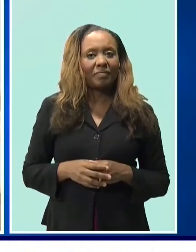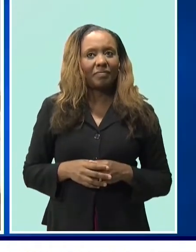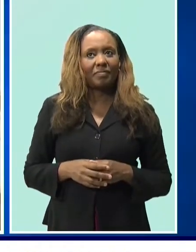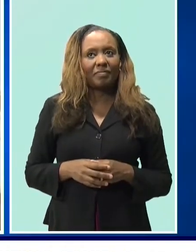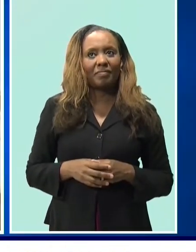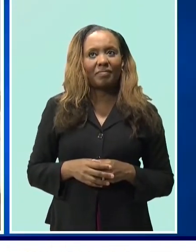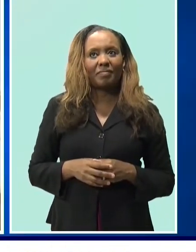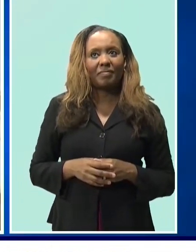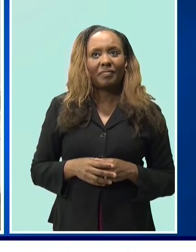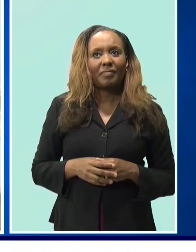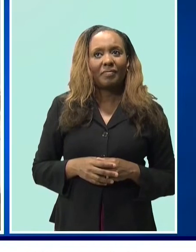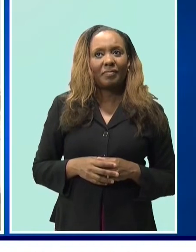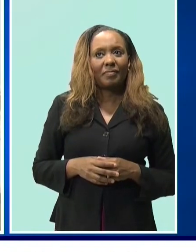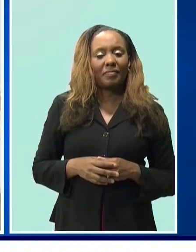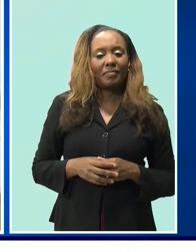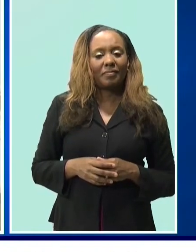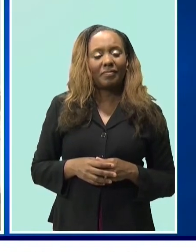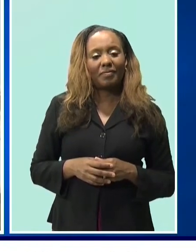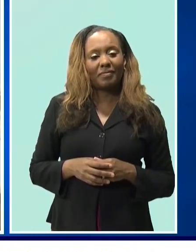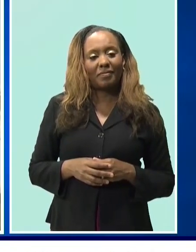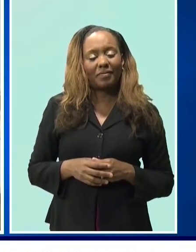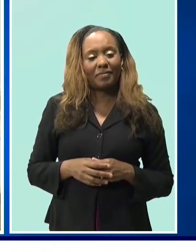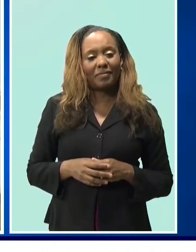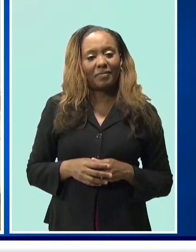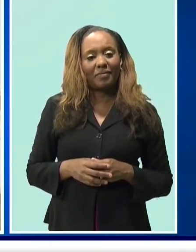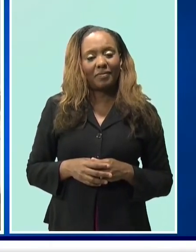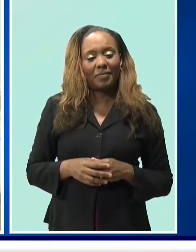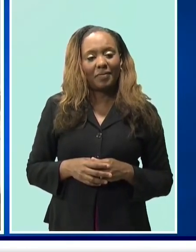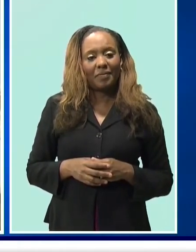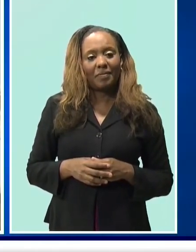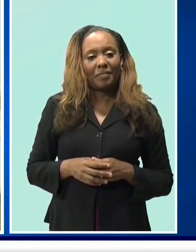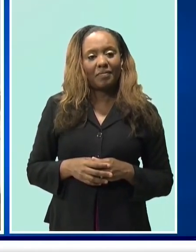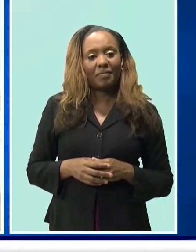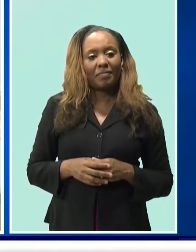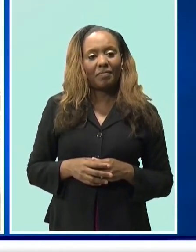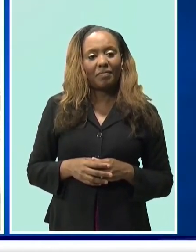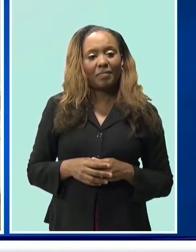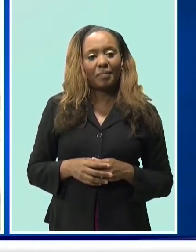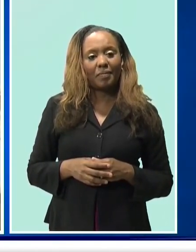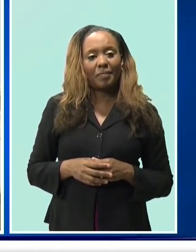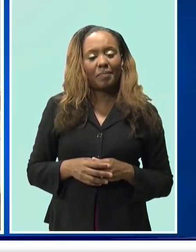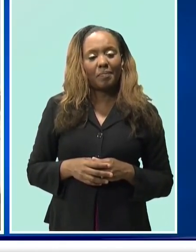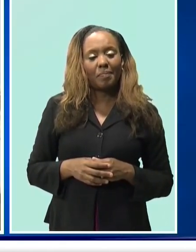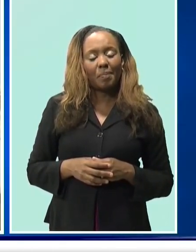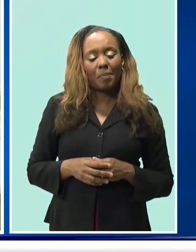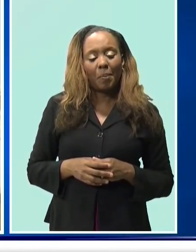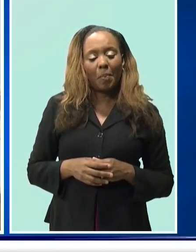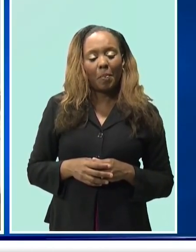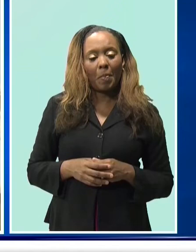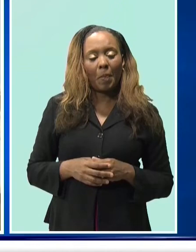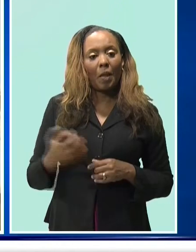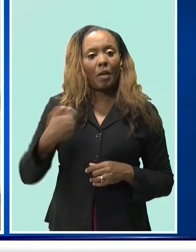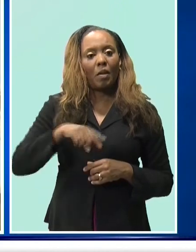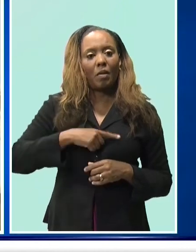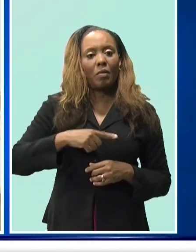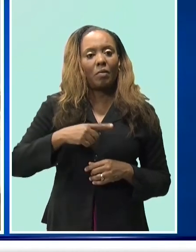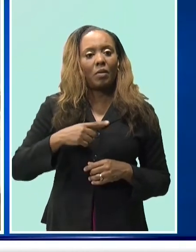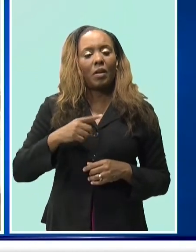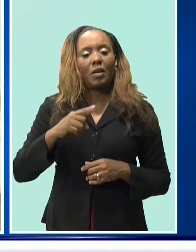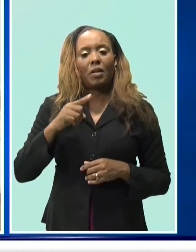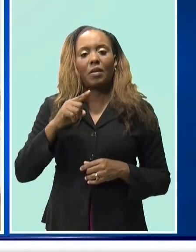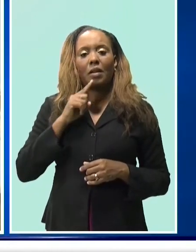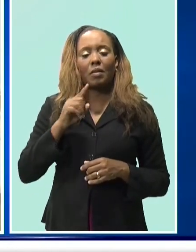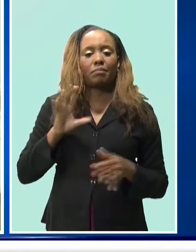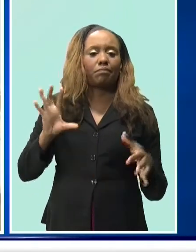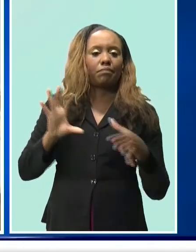are obviously not insulated from this as part of the world and the wider community. So we've had to